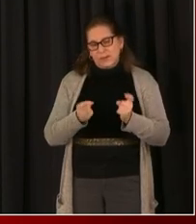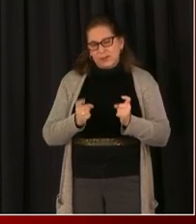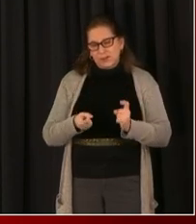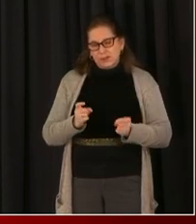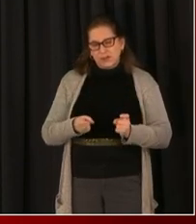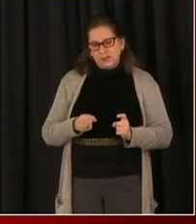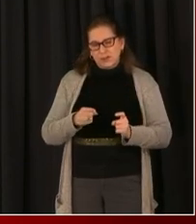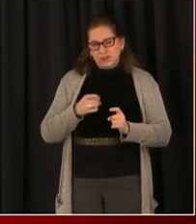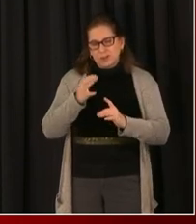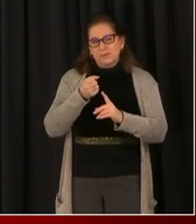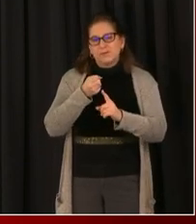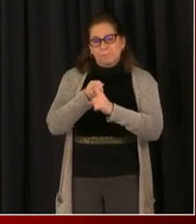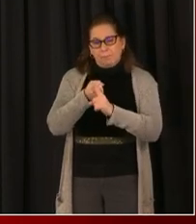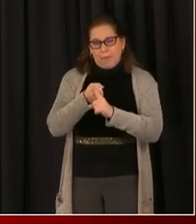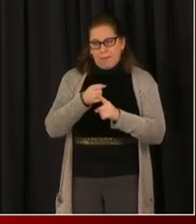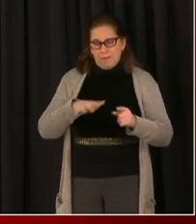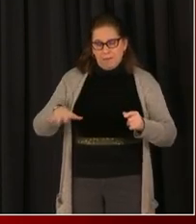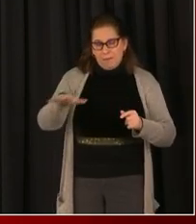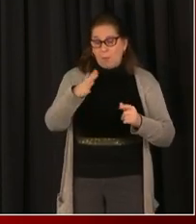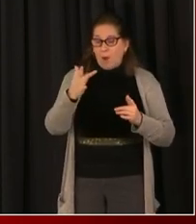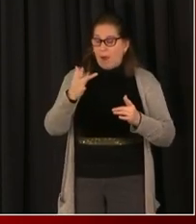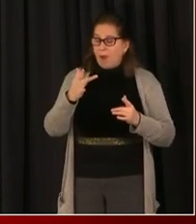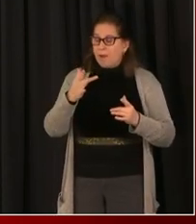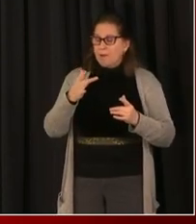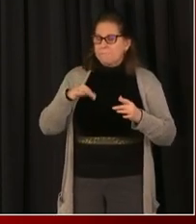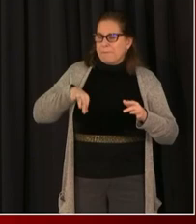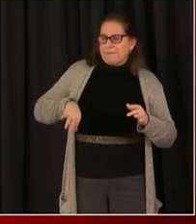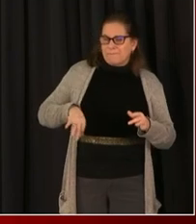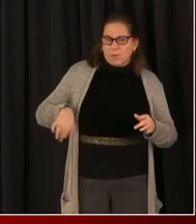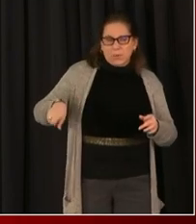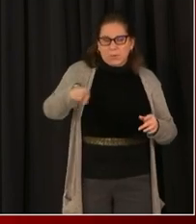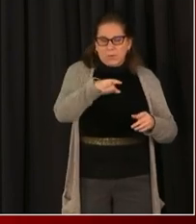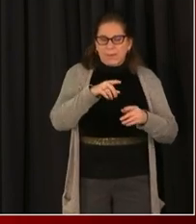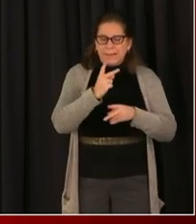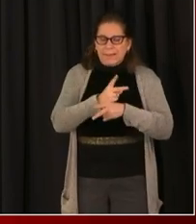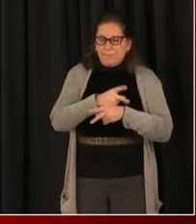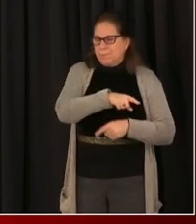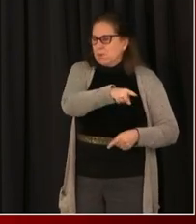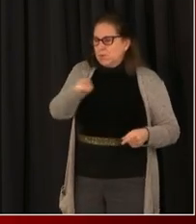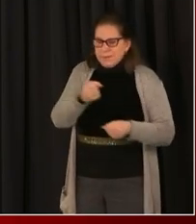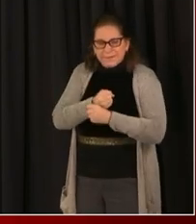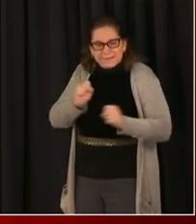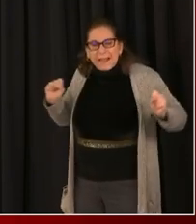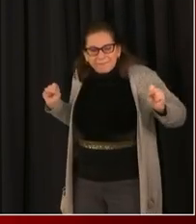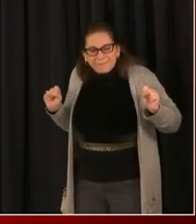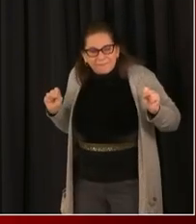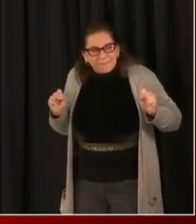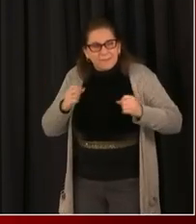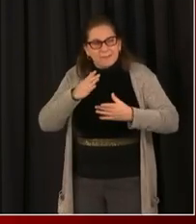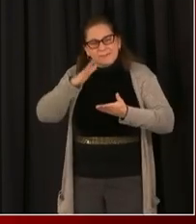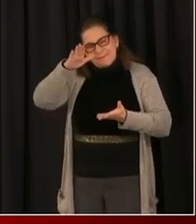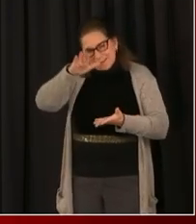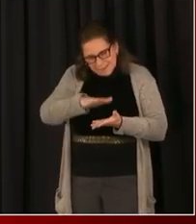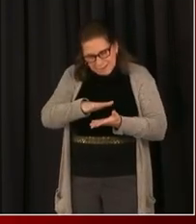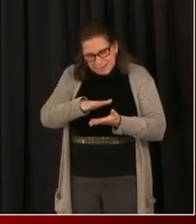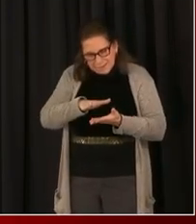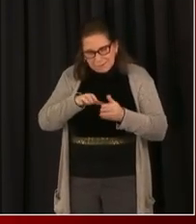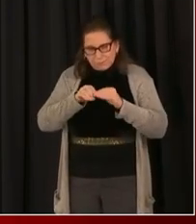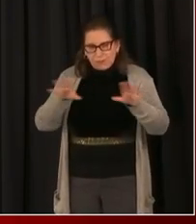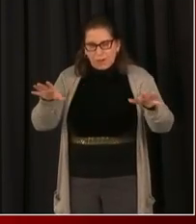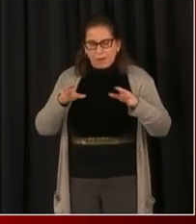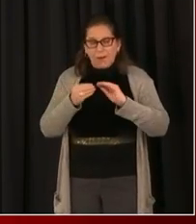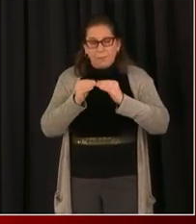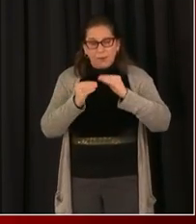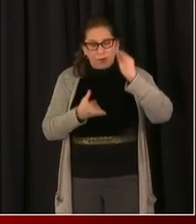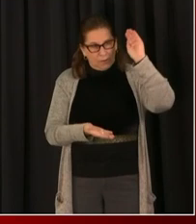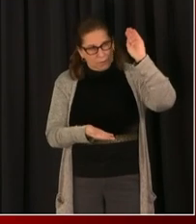benefit and impact based on the populations that are driving our increase in cases, such that as we may have to dial